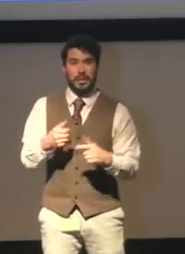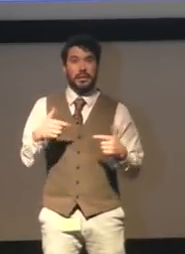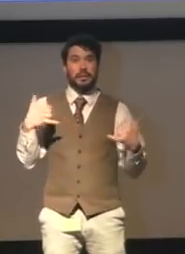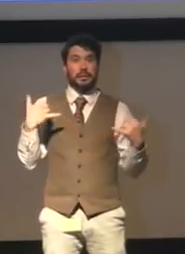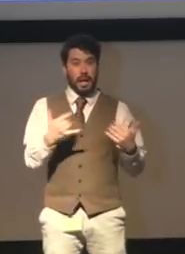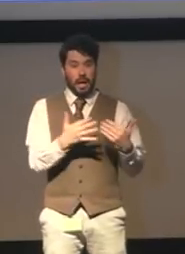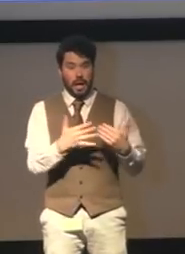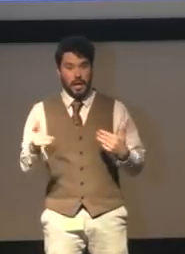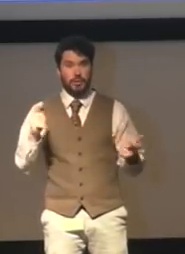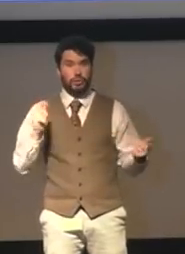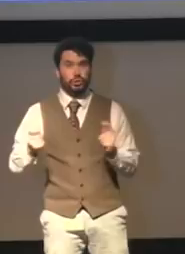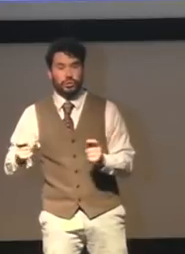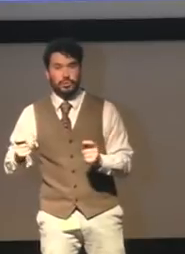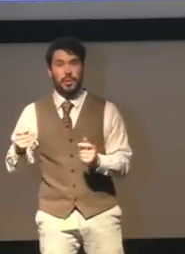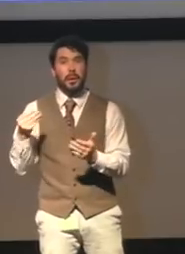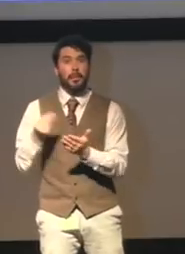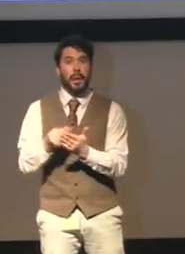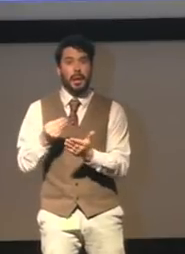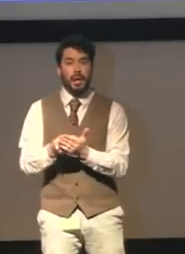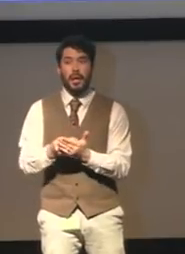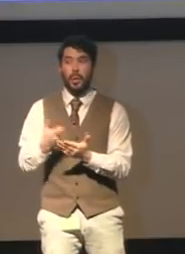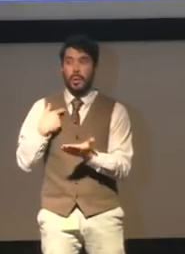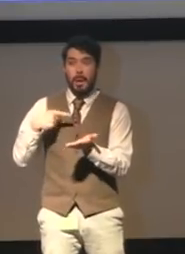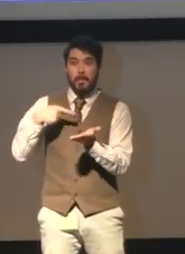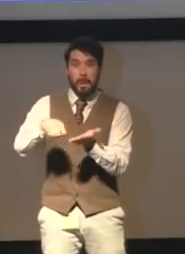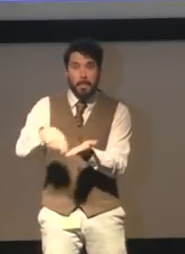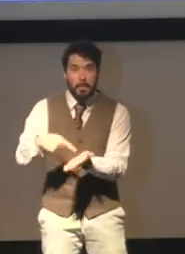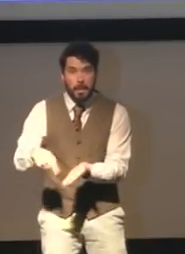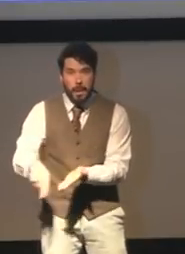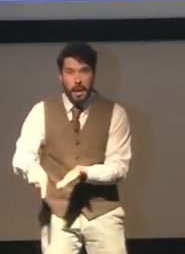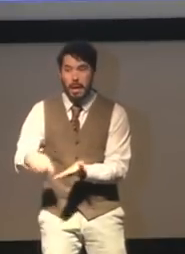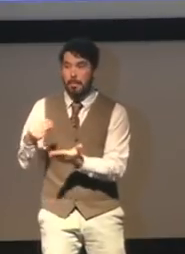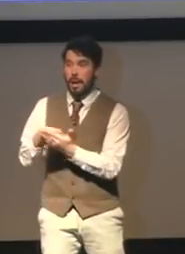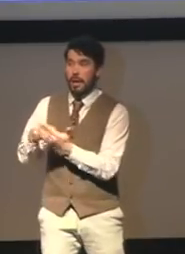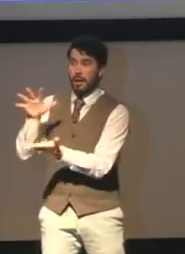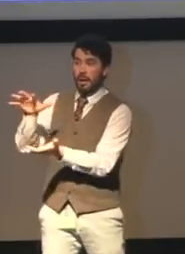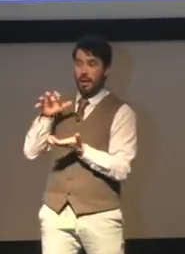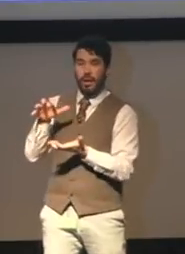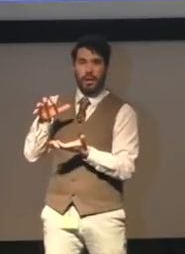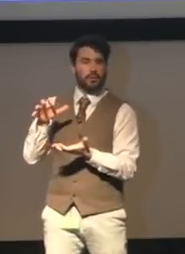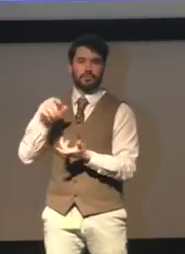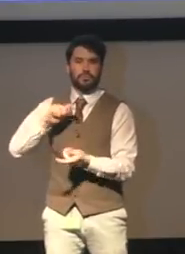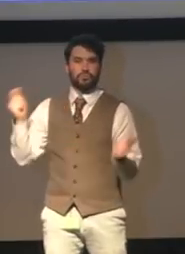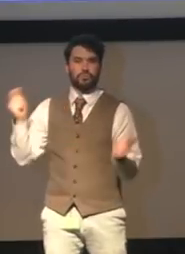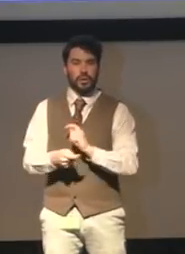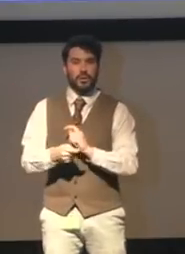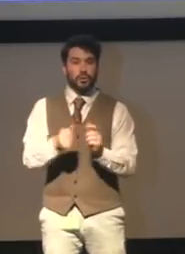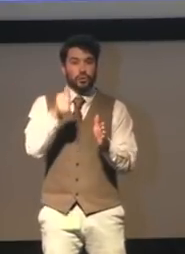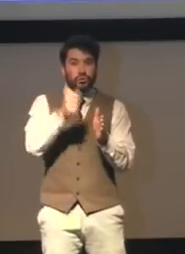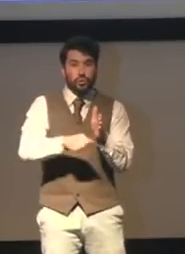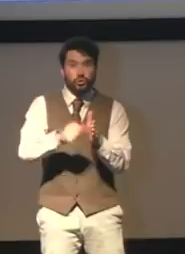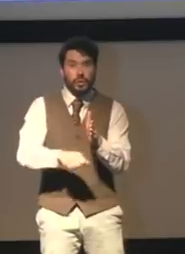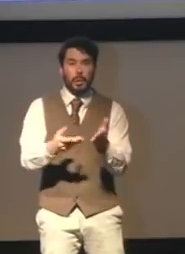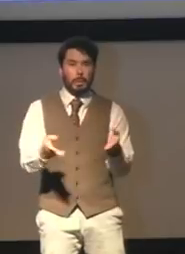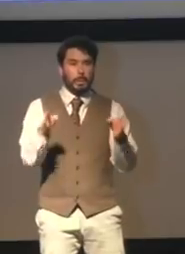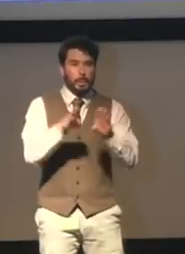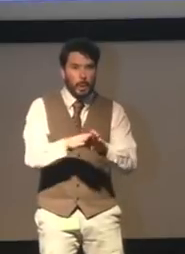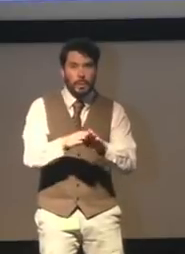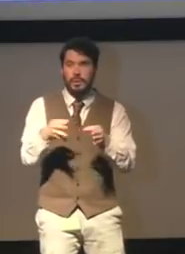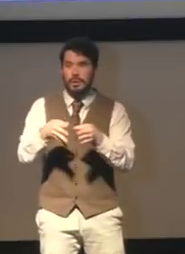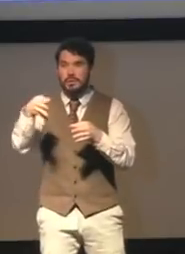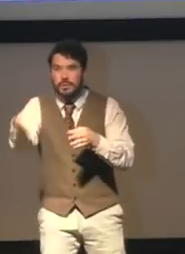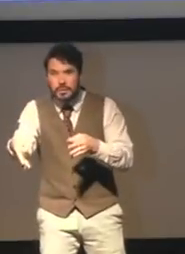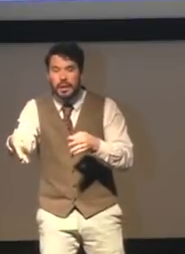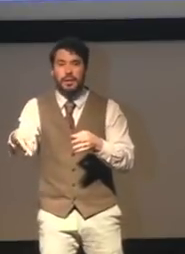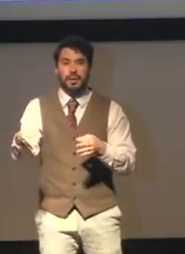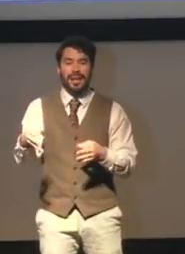changed our revenue and expense outlook. We've had to delay surgeries, elective surgeries, and close many of our other services, which is